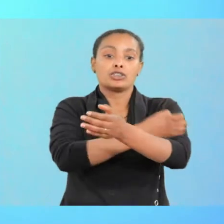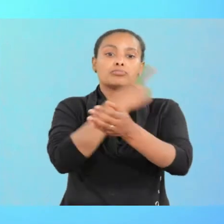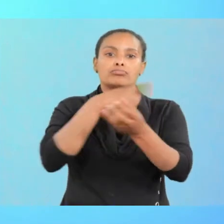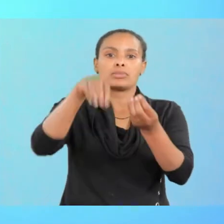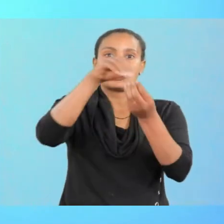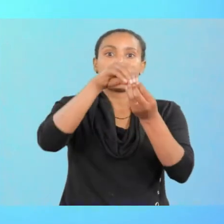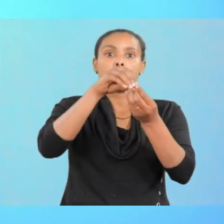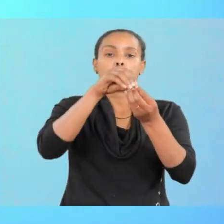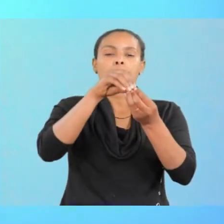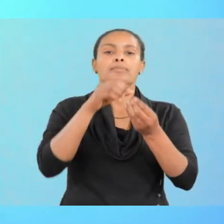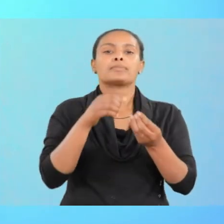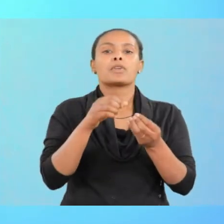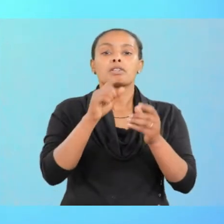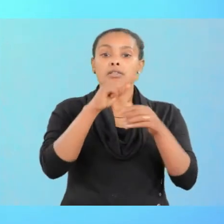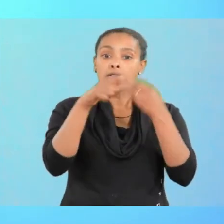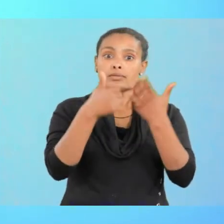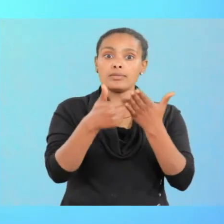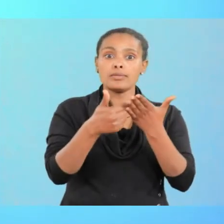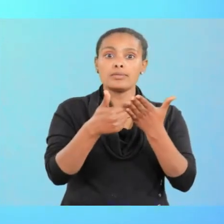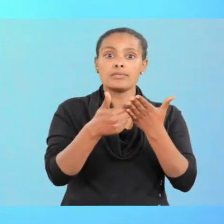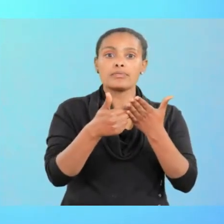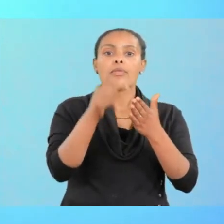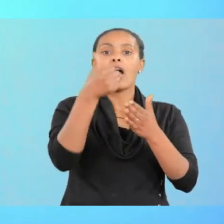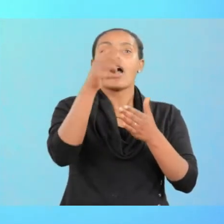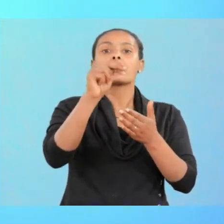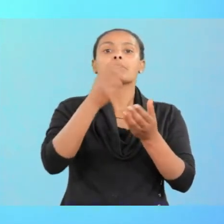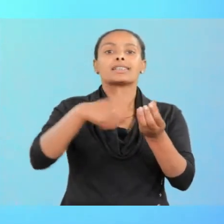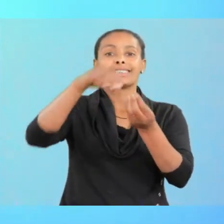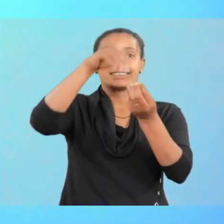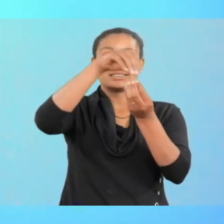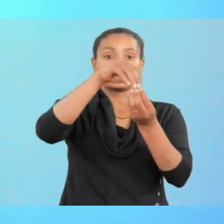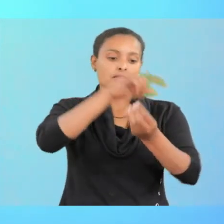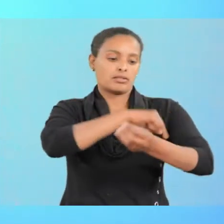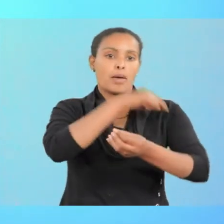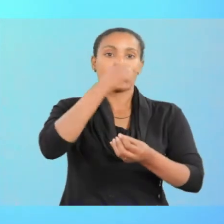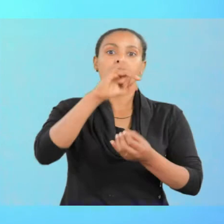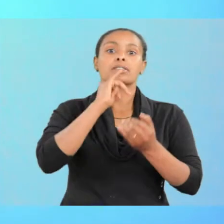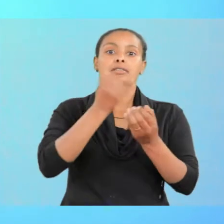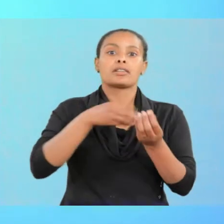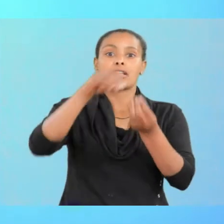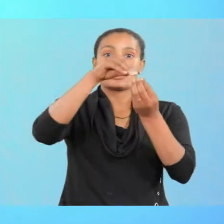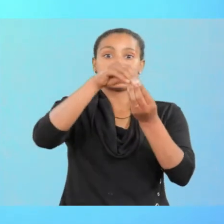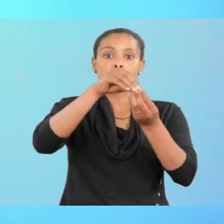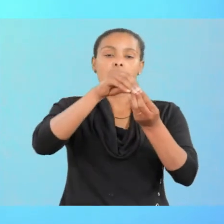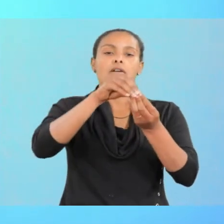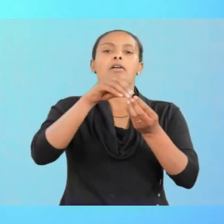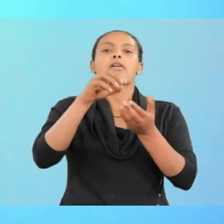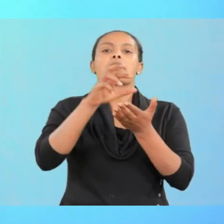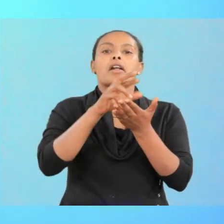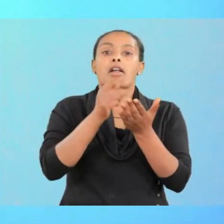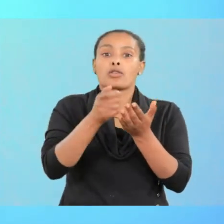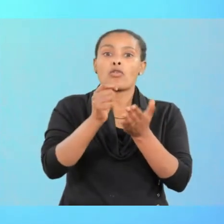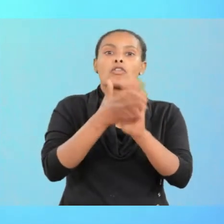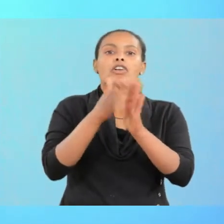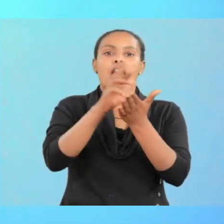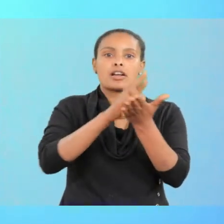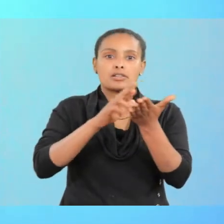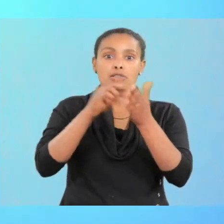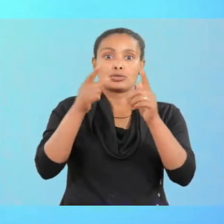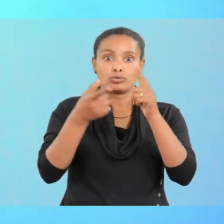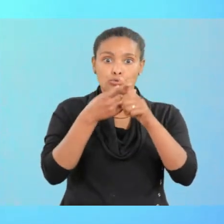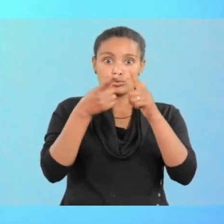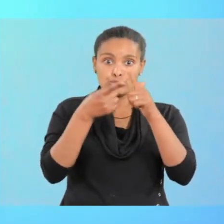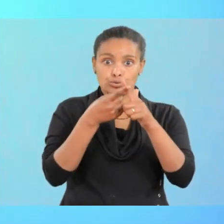particles. Therefore, an increase in temperature increase rate of the reaction.